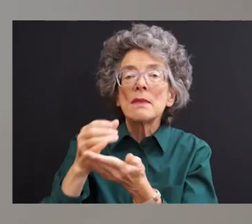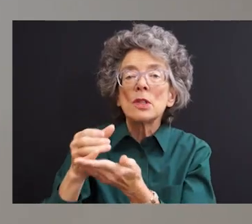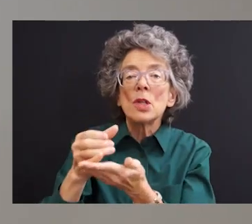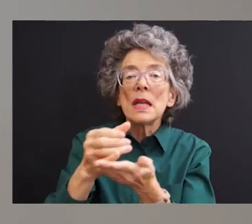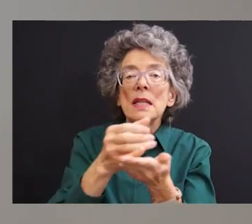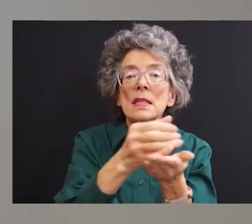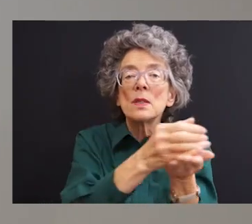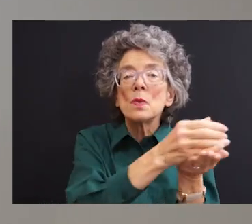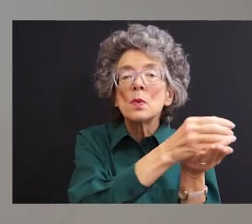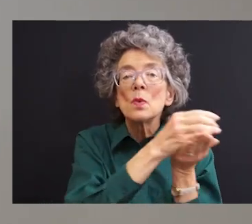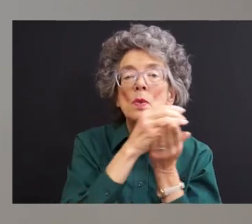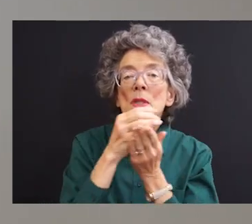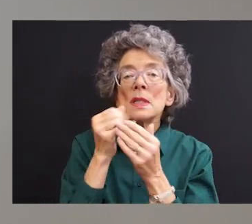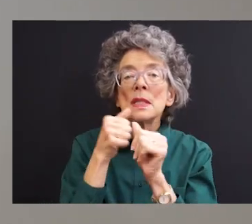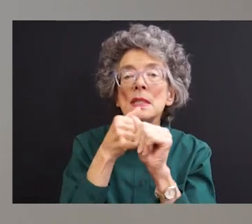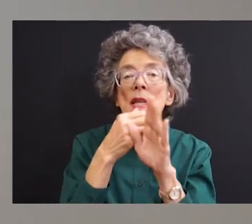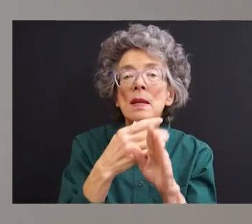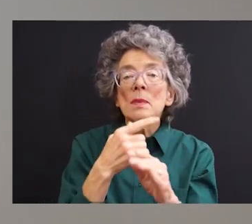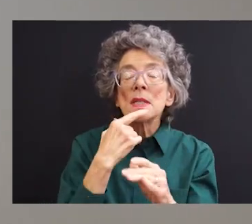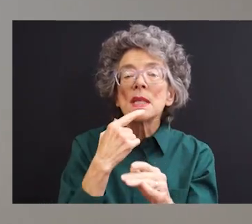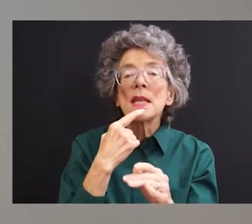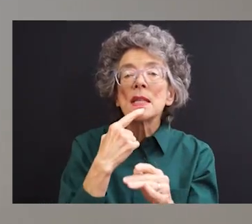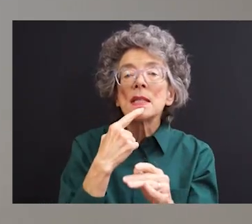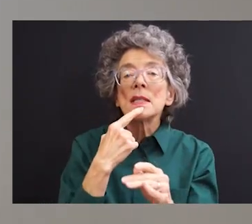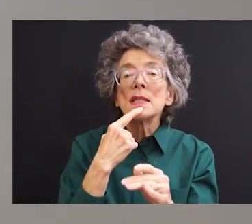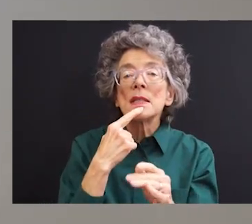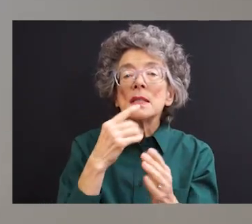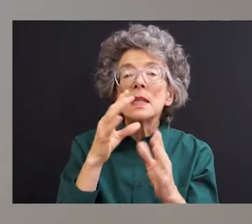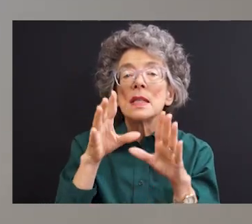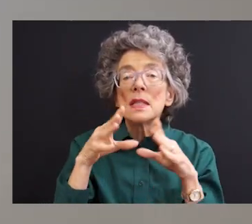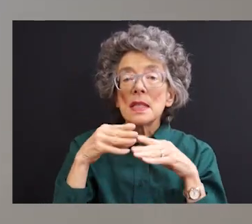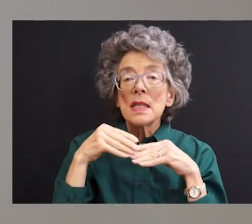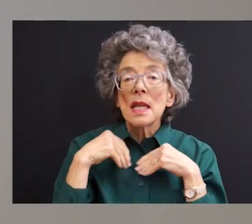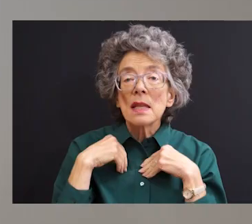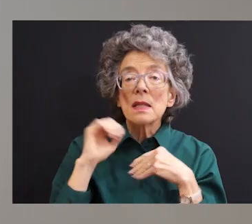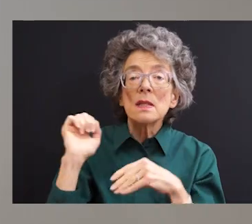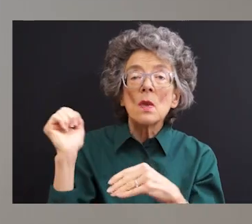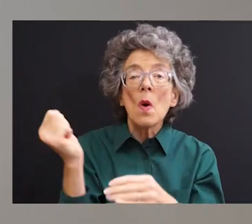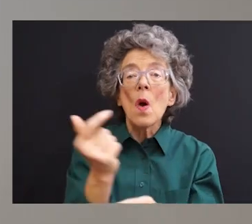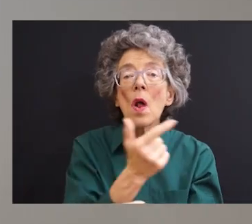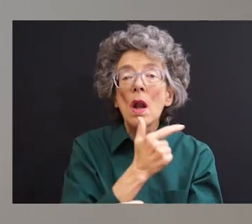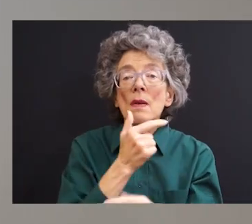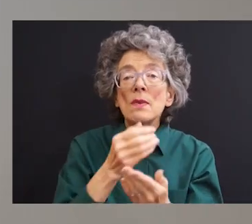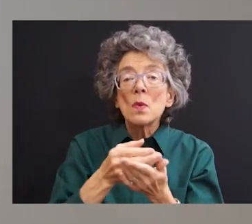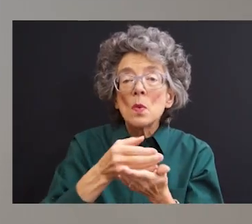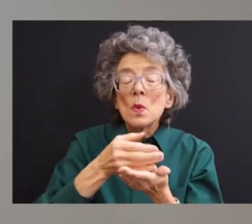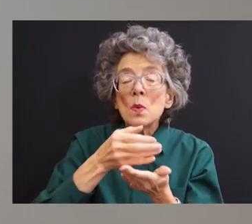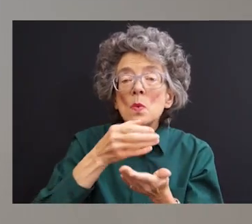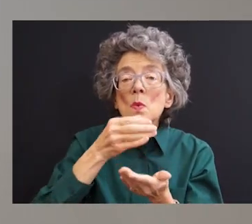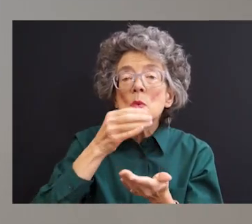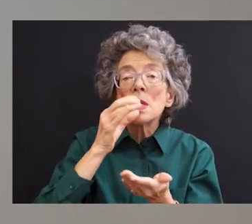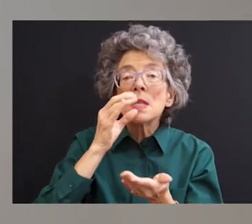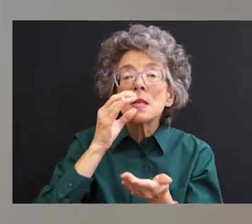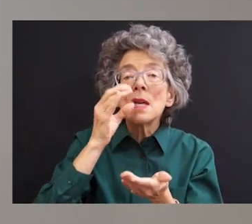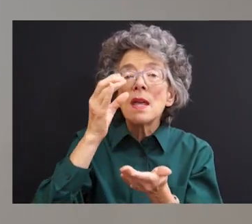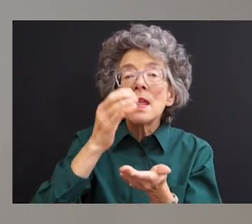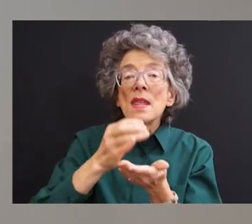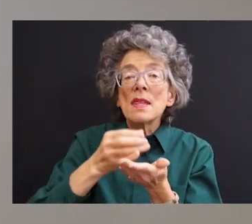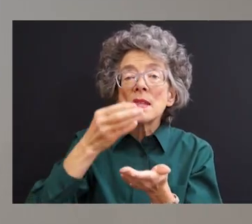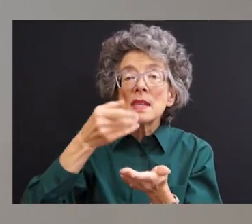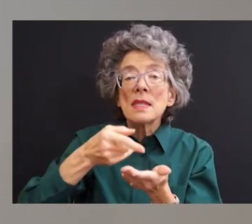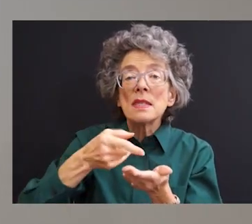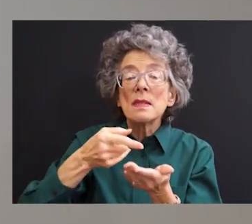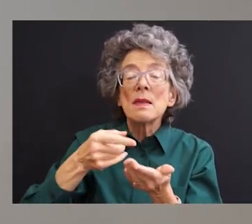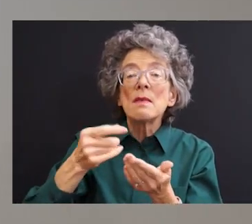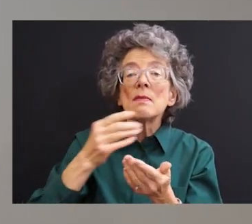the chalice to his disciples, saying, "Take this, all of you, and drink from it, for this is